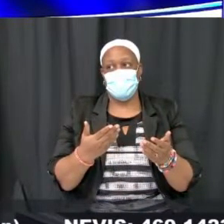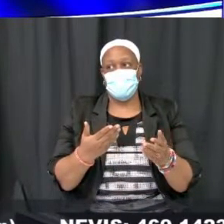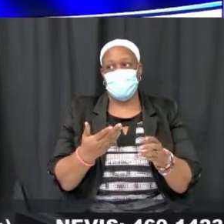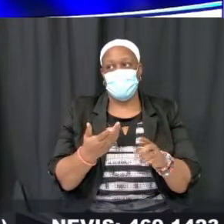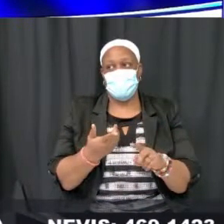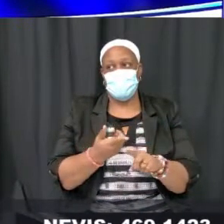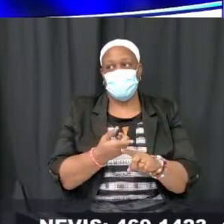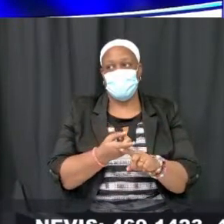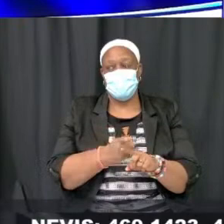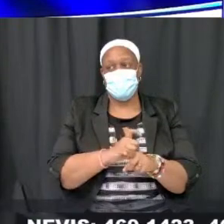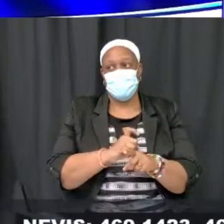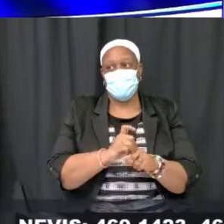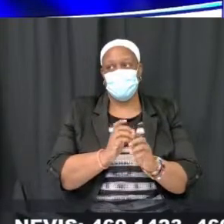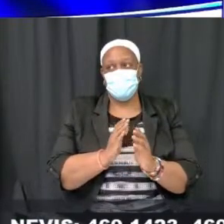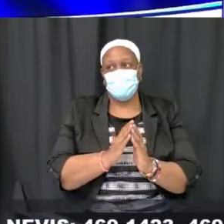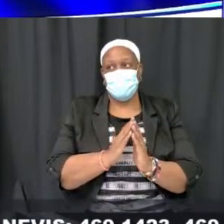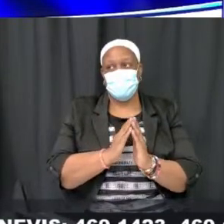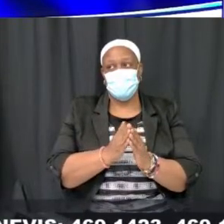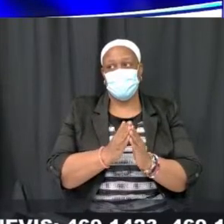Department of Marine Resources.